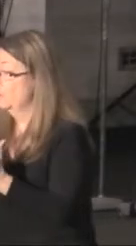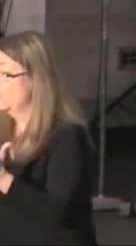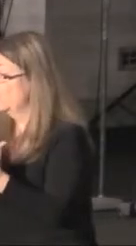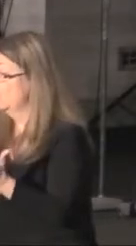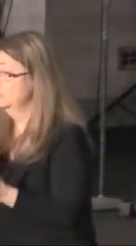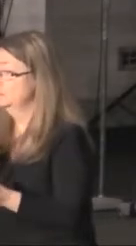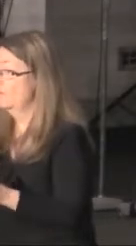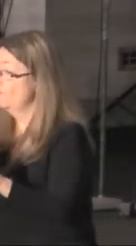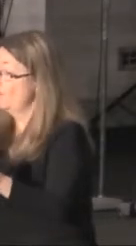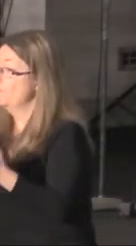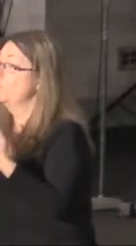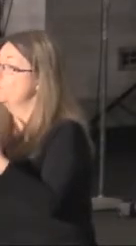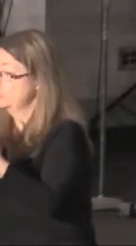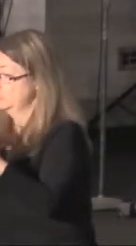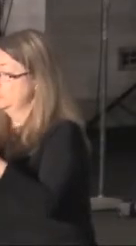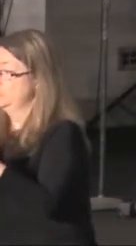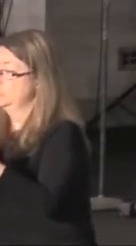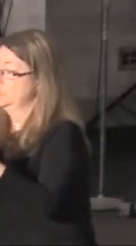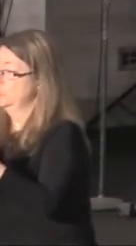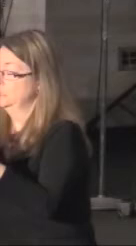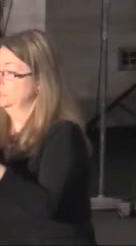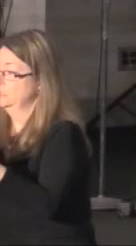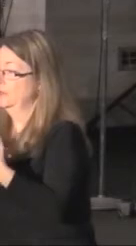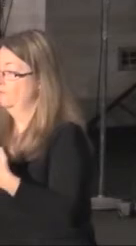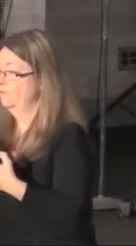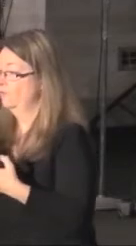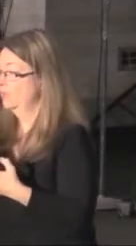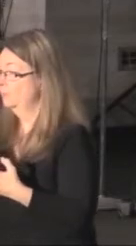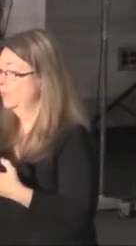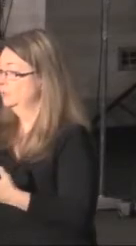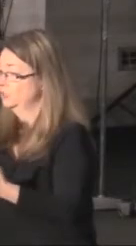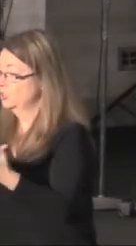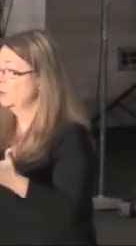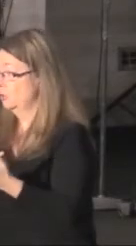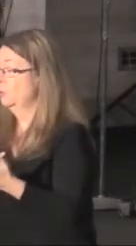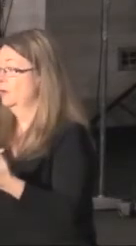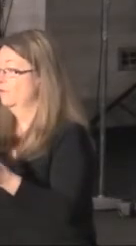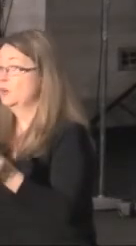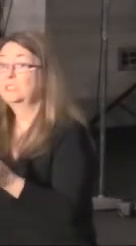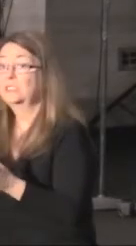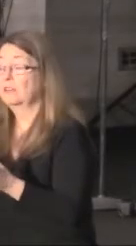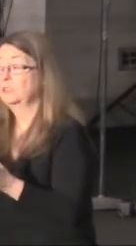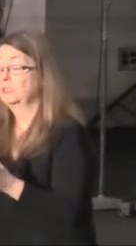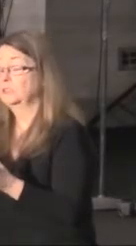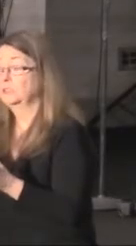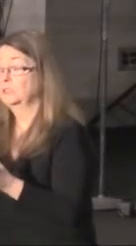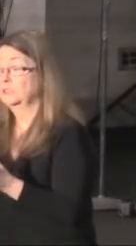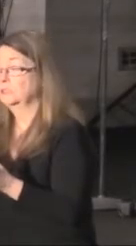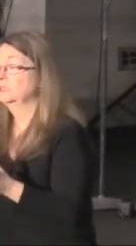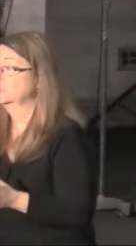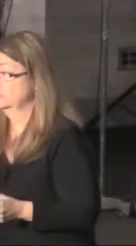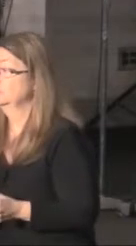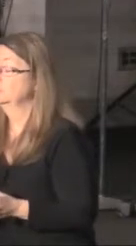actually in prison. We referenced that last week in Philippians chapter 1, verse 7. Paul's in prison, and yet the major theme for